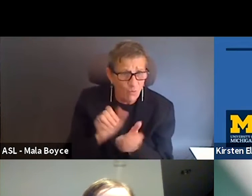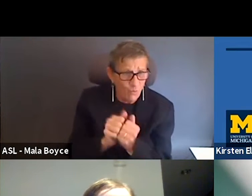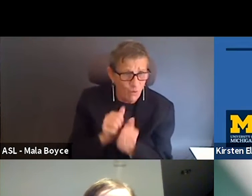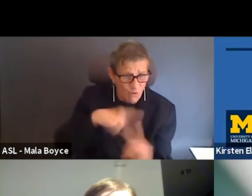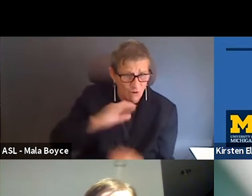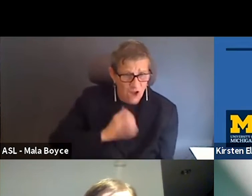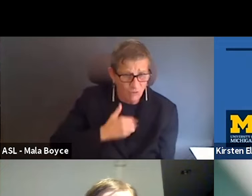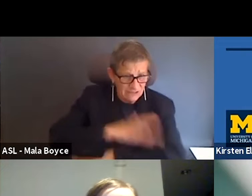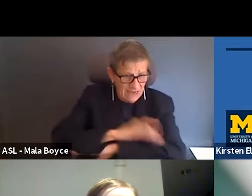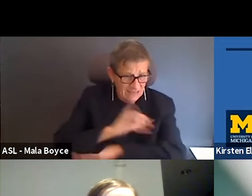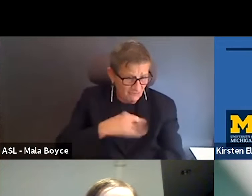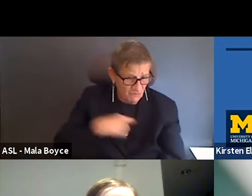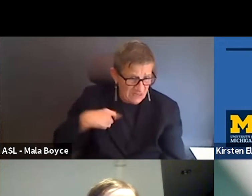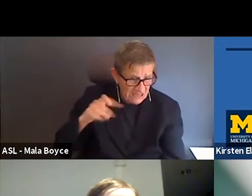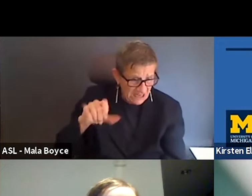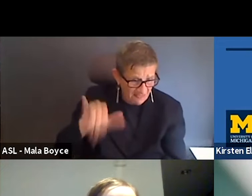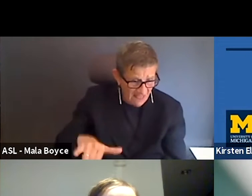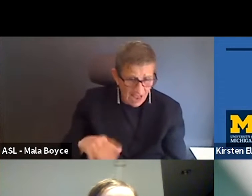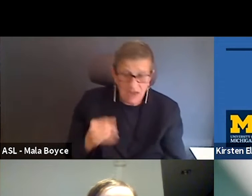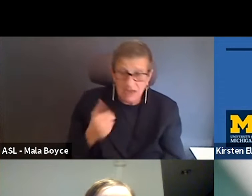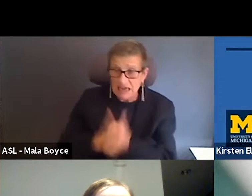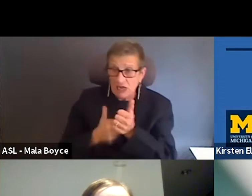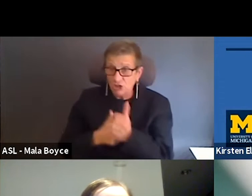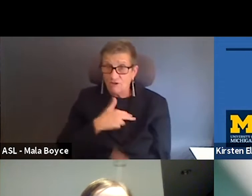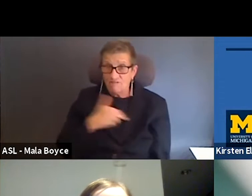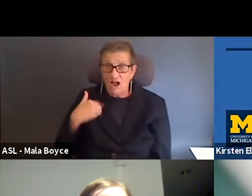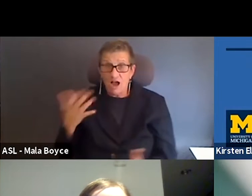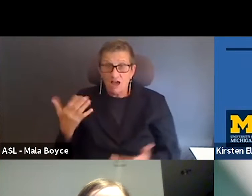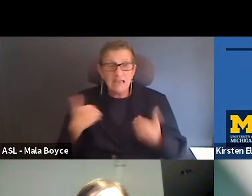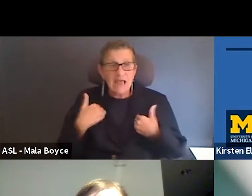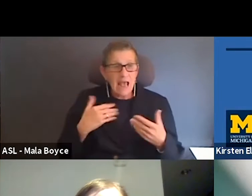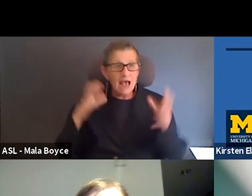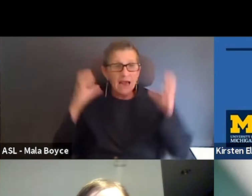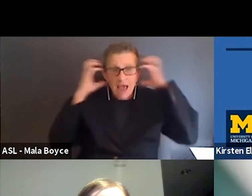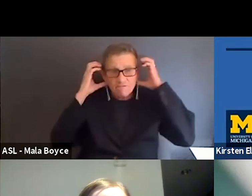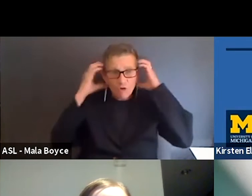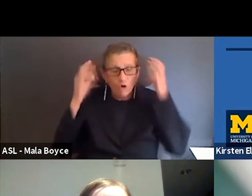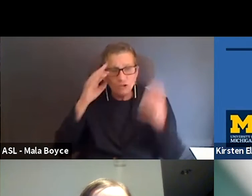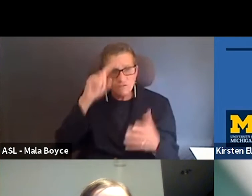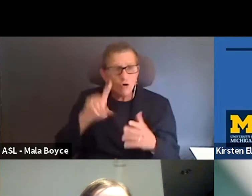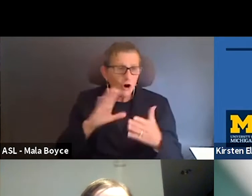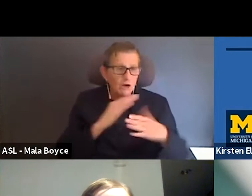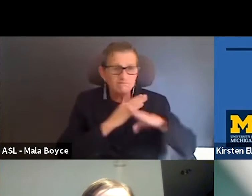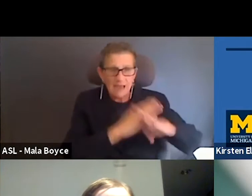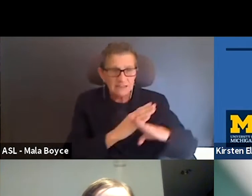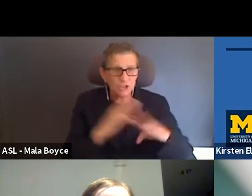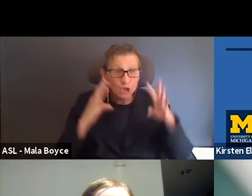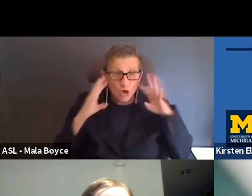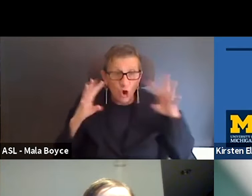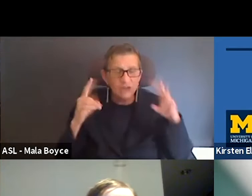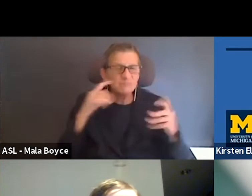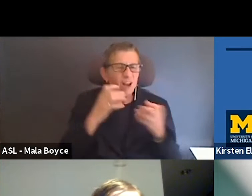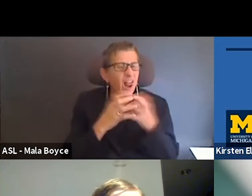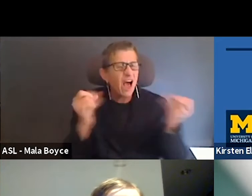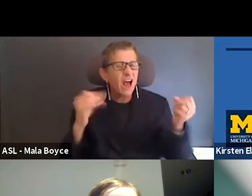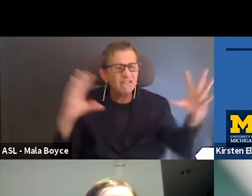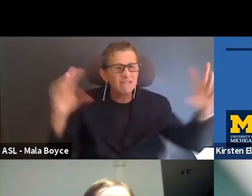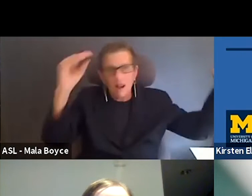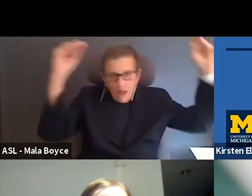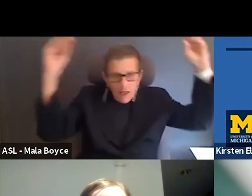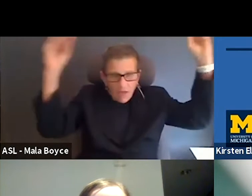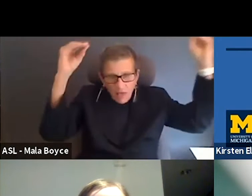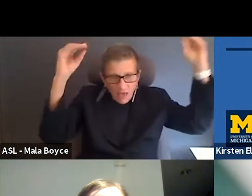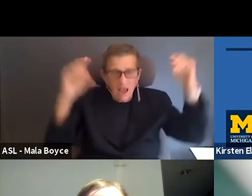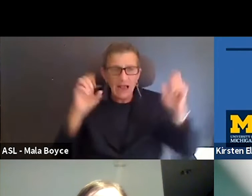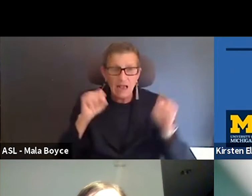all, each of us, a pair of noise canceling headphones to help block out noise, because there's a lot of chatter in the office, which can be very distracting for